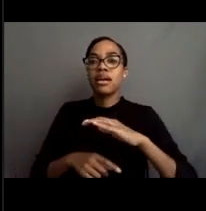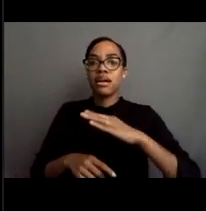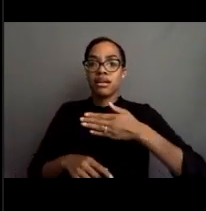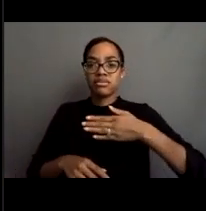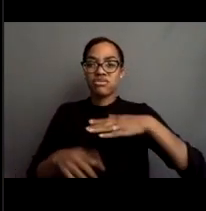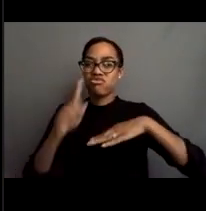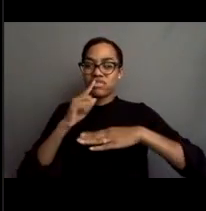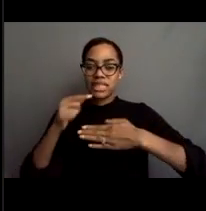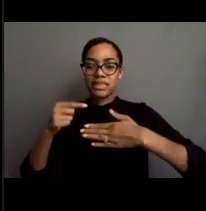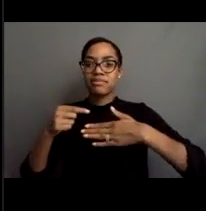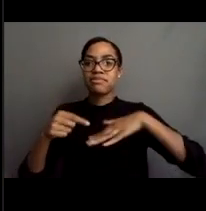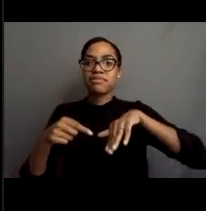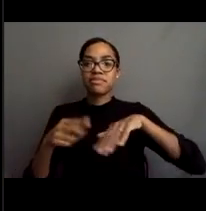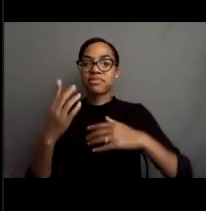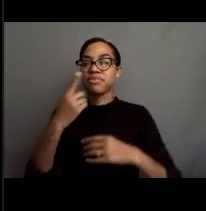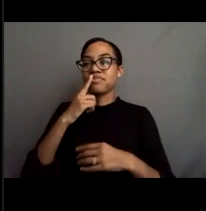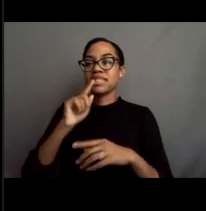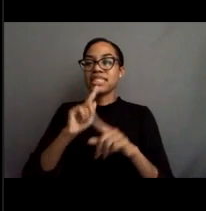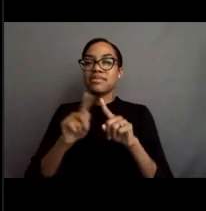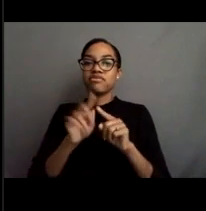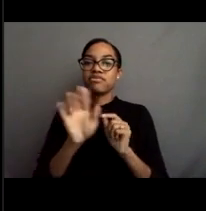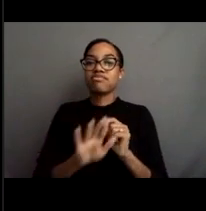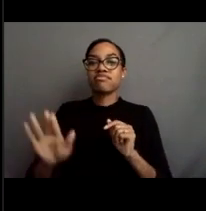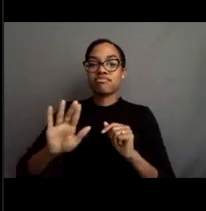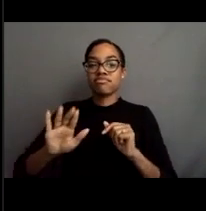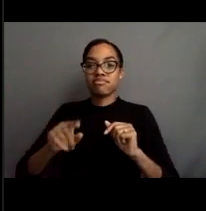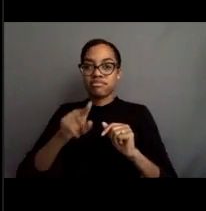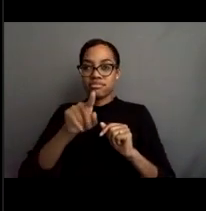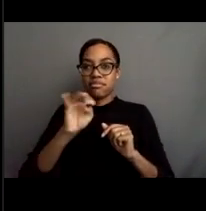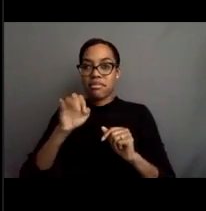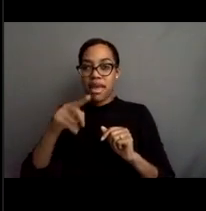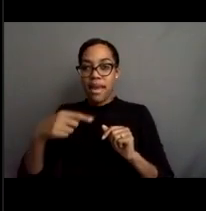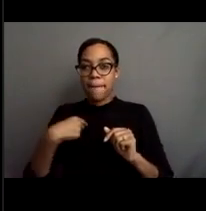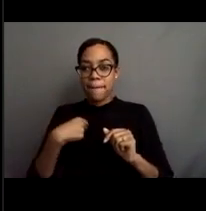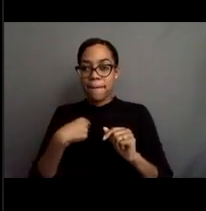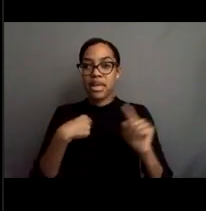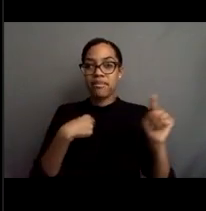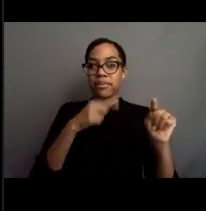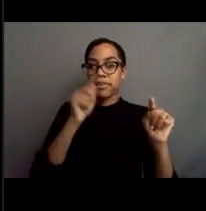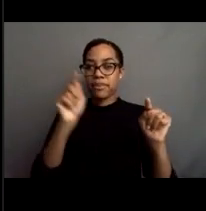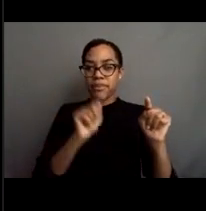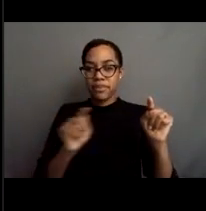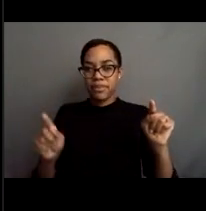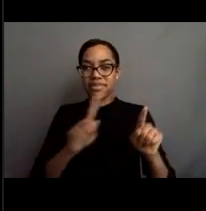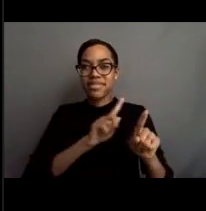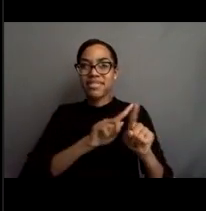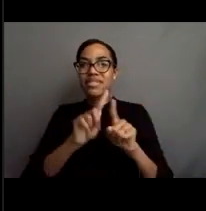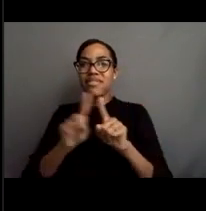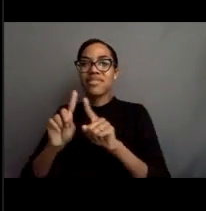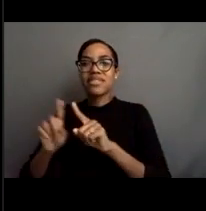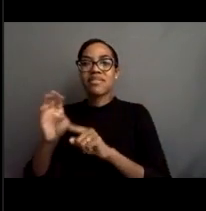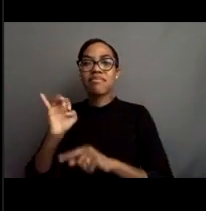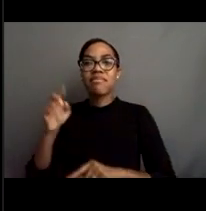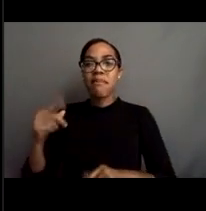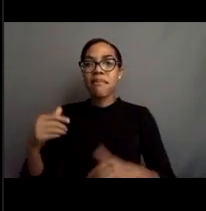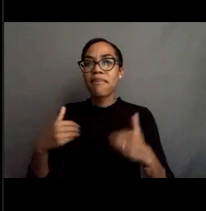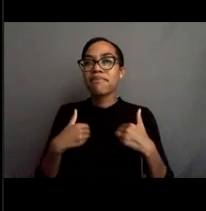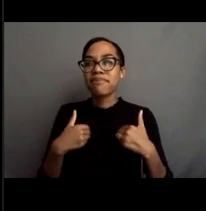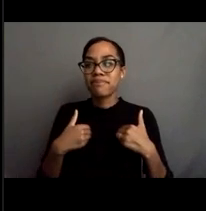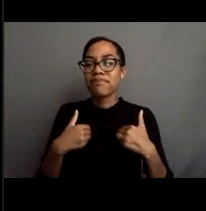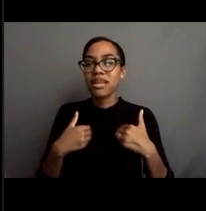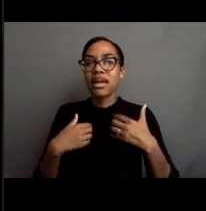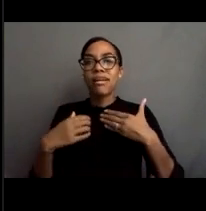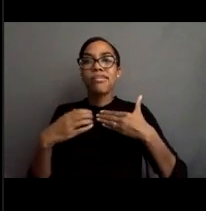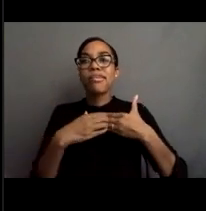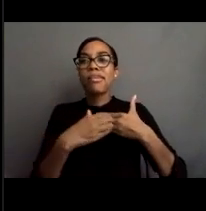different at every location. And that's why it's important to launch the weather balloons across the entire country, because the weather